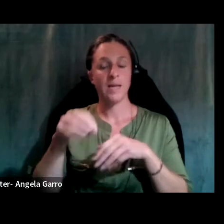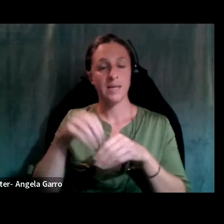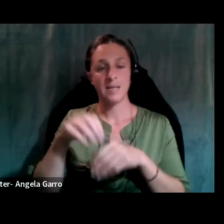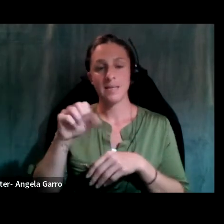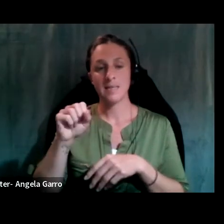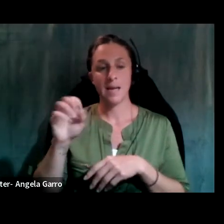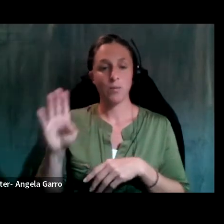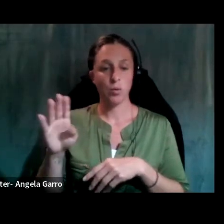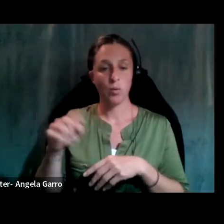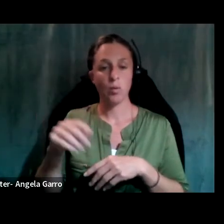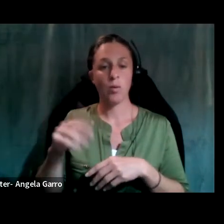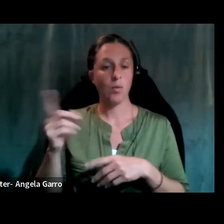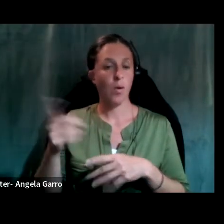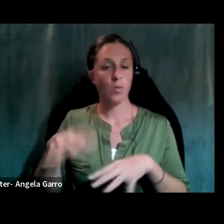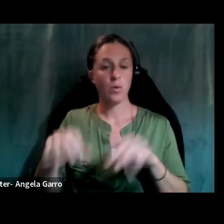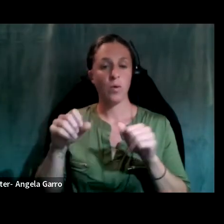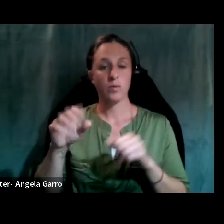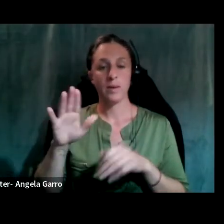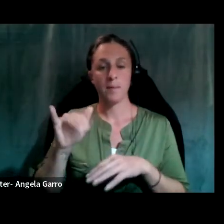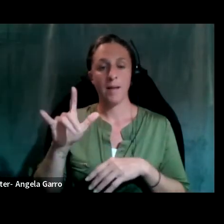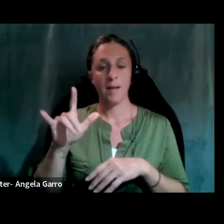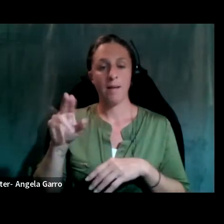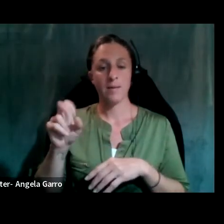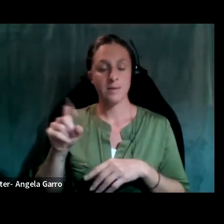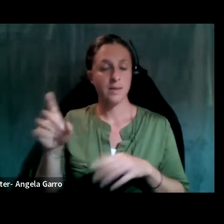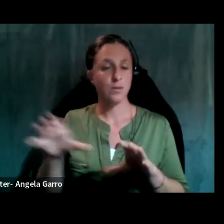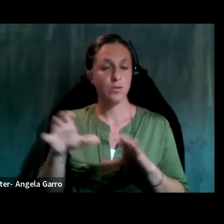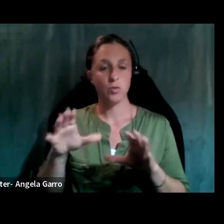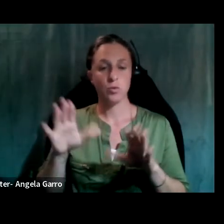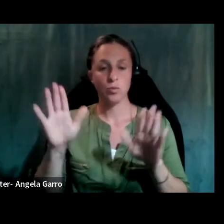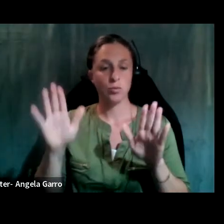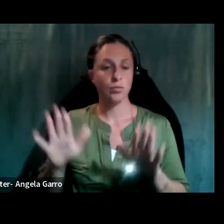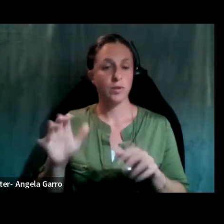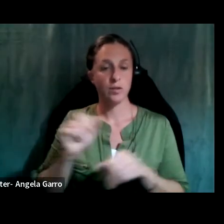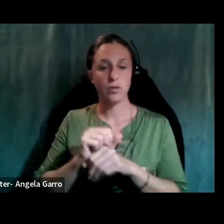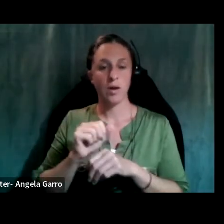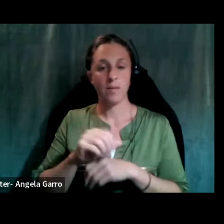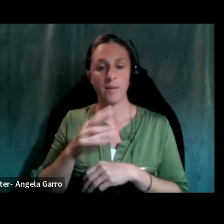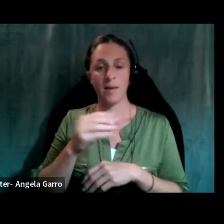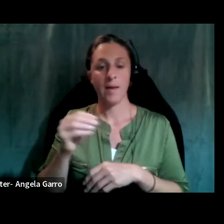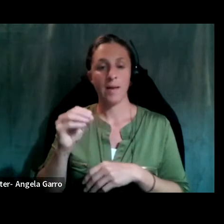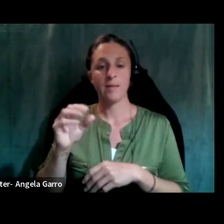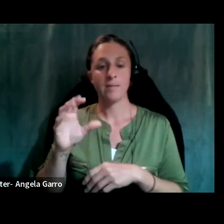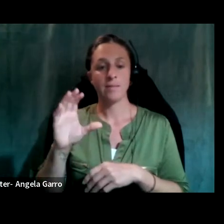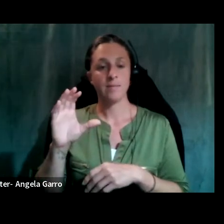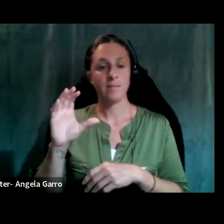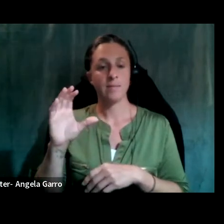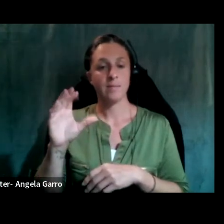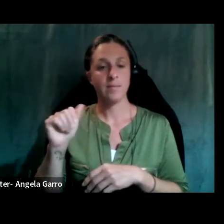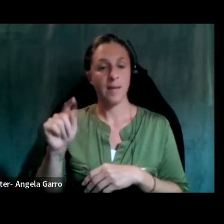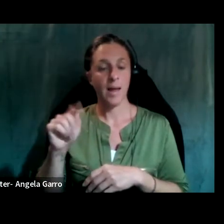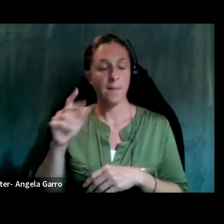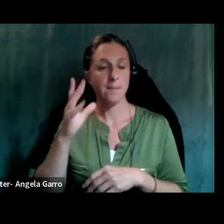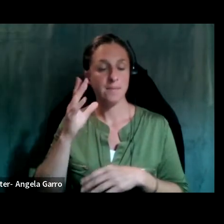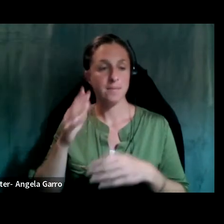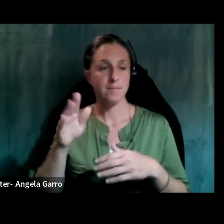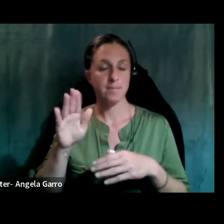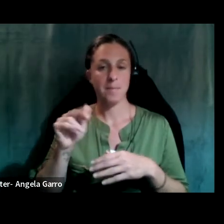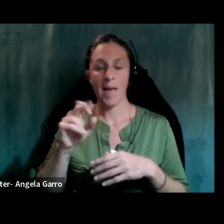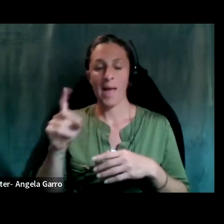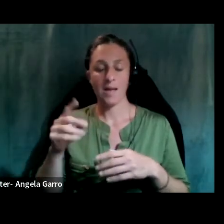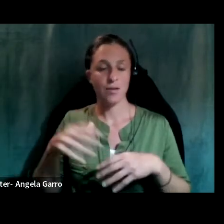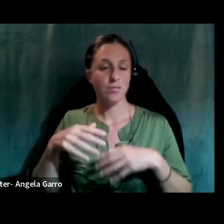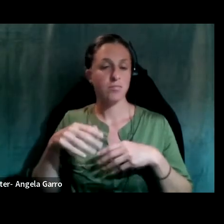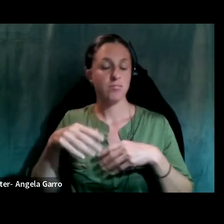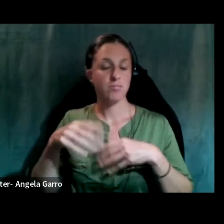hosted by the Lions. They do an excellent job. And the Cap Band marched and performed in the parade. So that's exciting. And